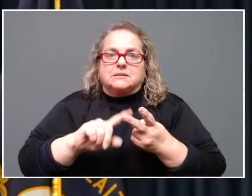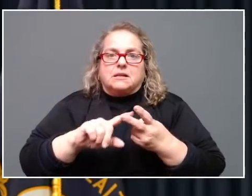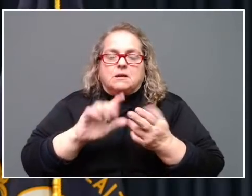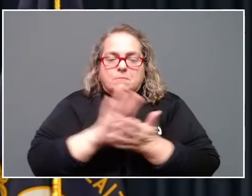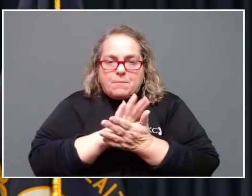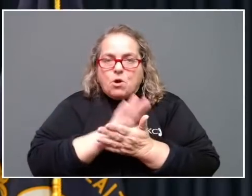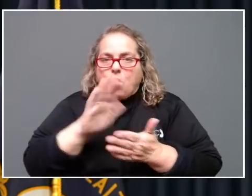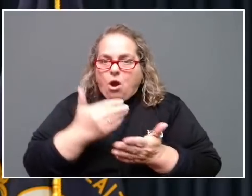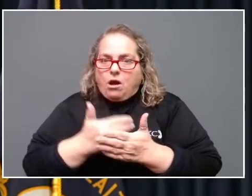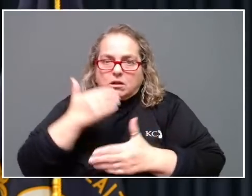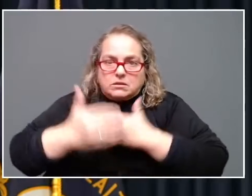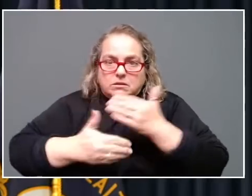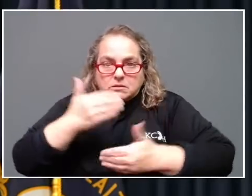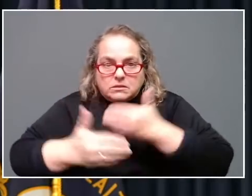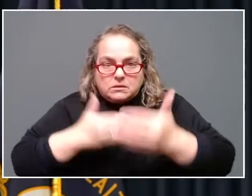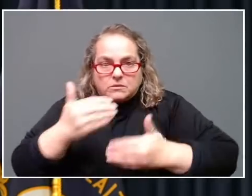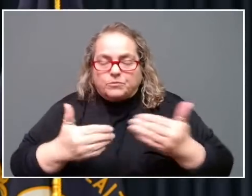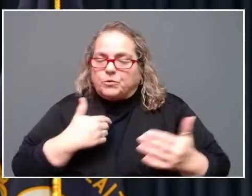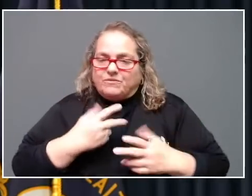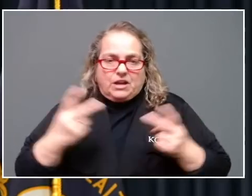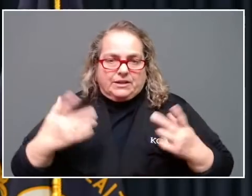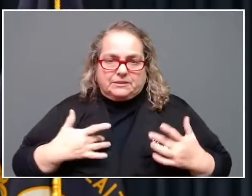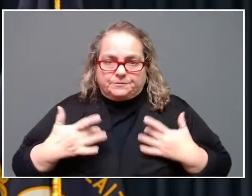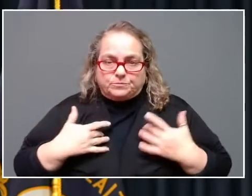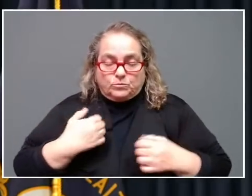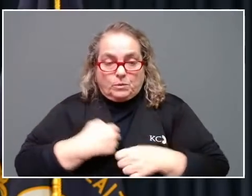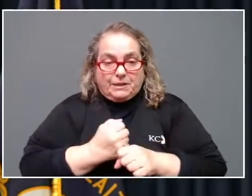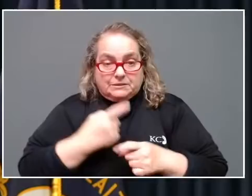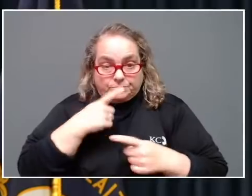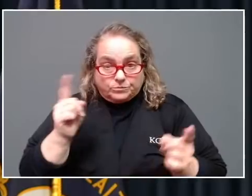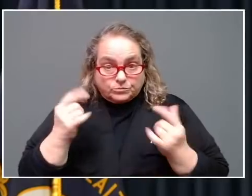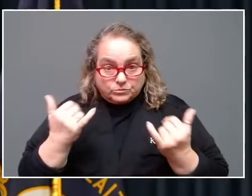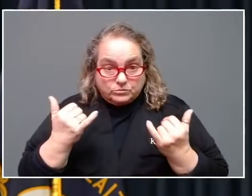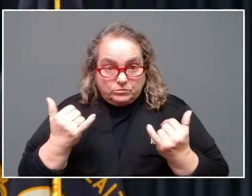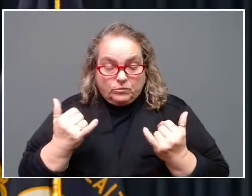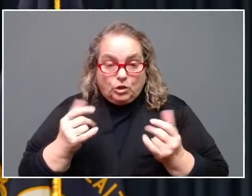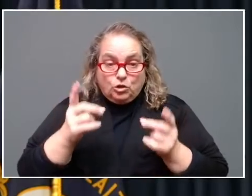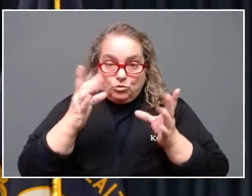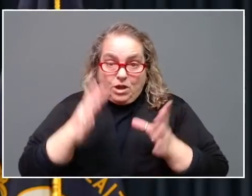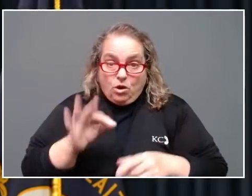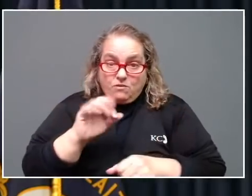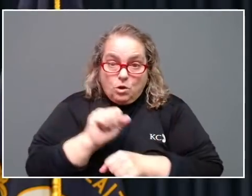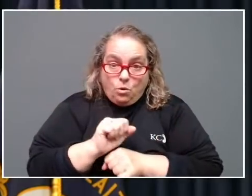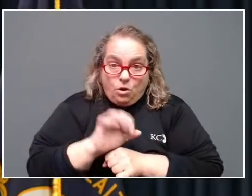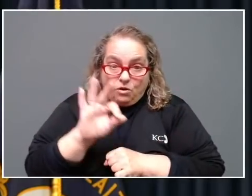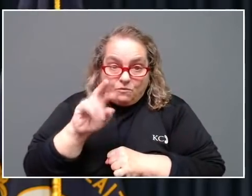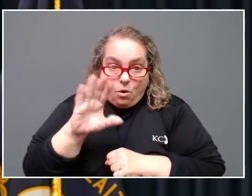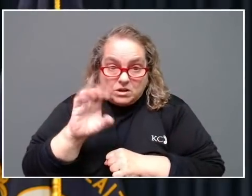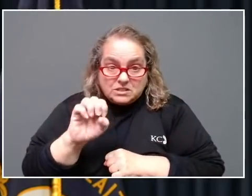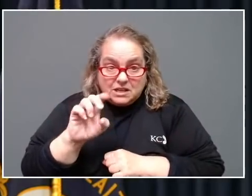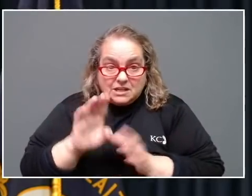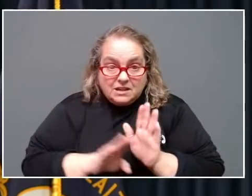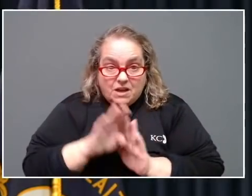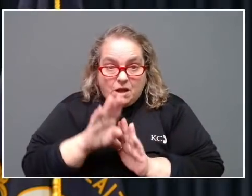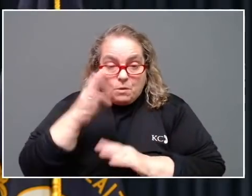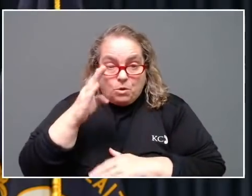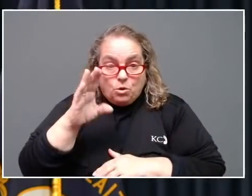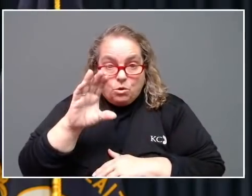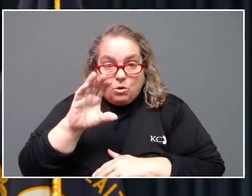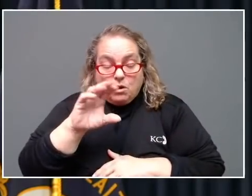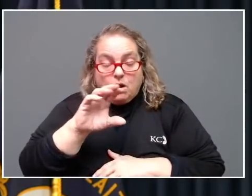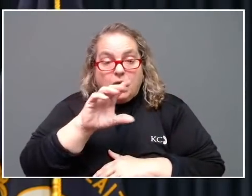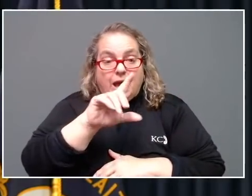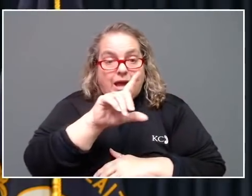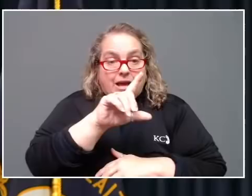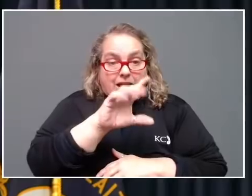so exciting. When we made the announcement today, Director of Workforce Development for Blue Oval SK Battery Park, Liliana Ramirez, said